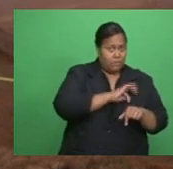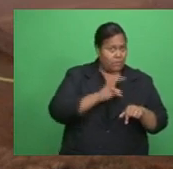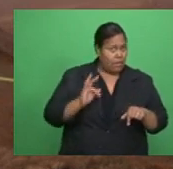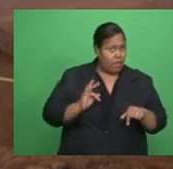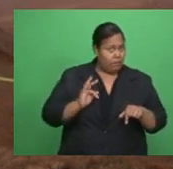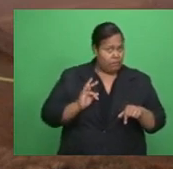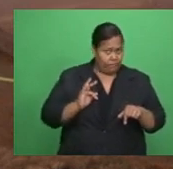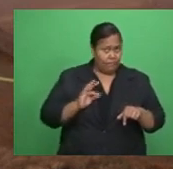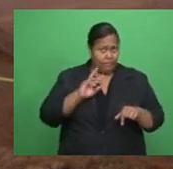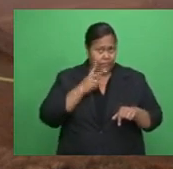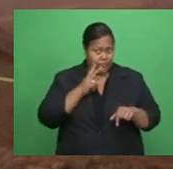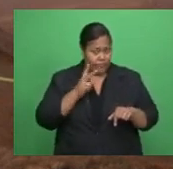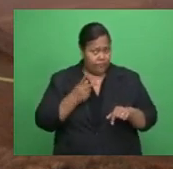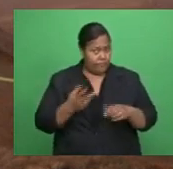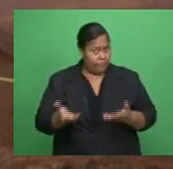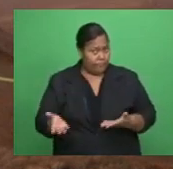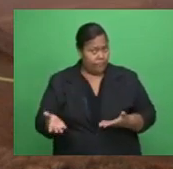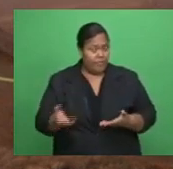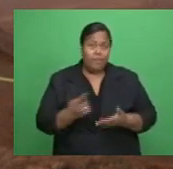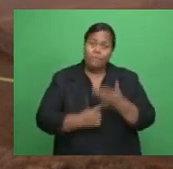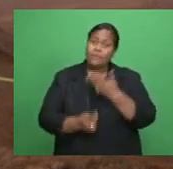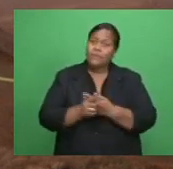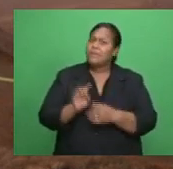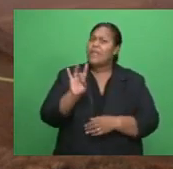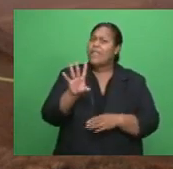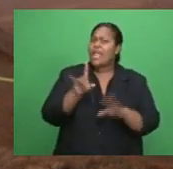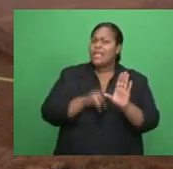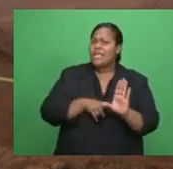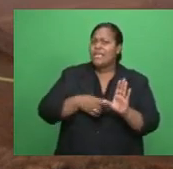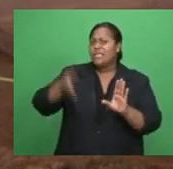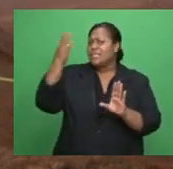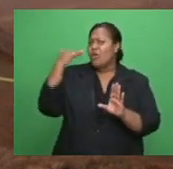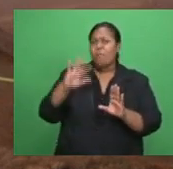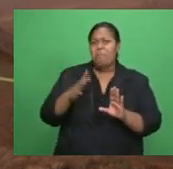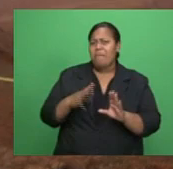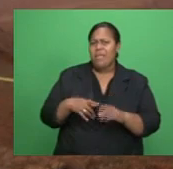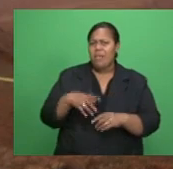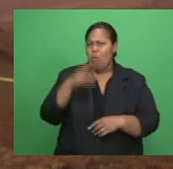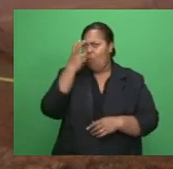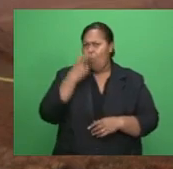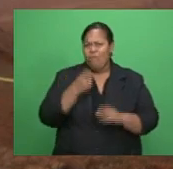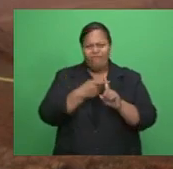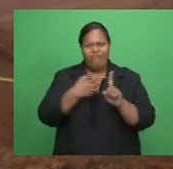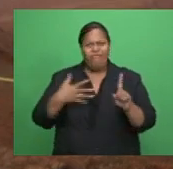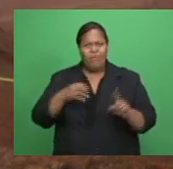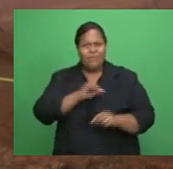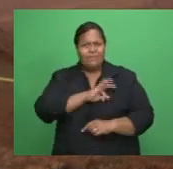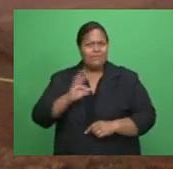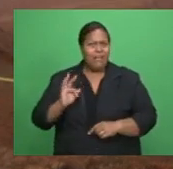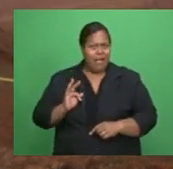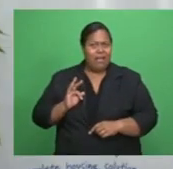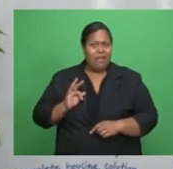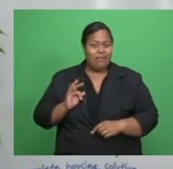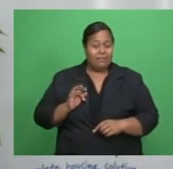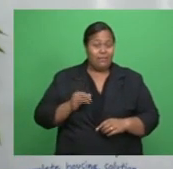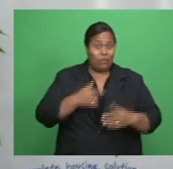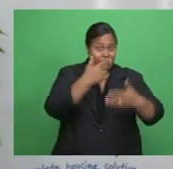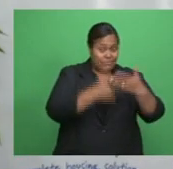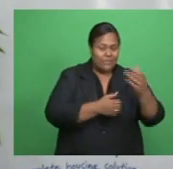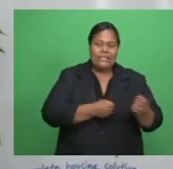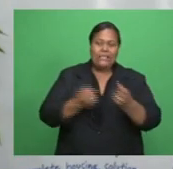and if it's 10 years, it'd probably be maybe an ex-staff or current staff and all that, and that will be given to the relevant authorities to